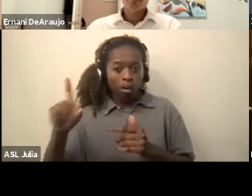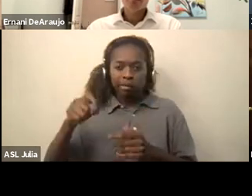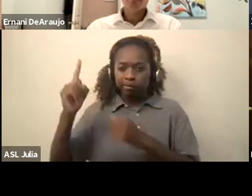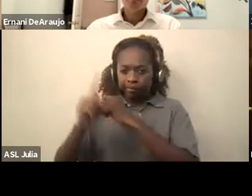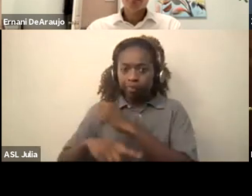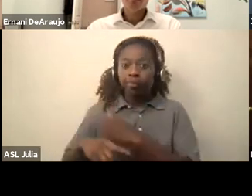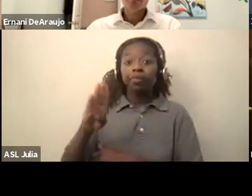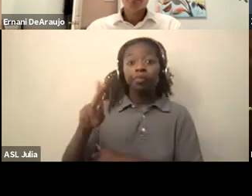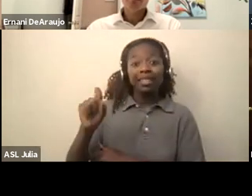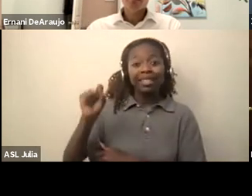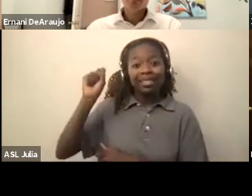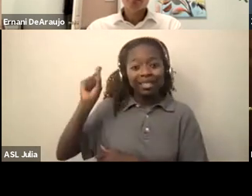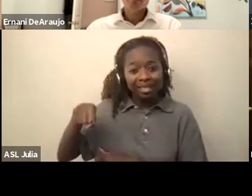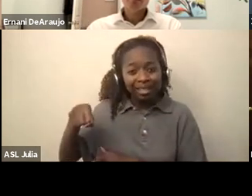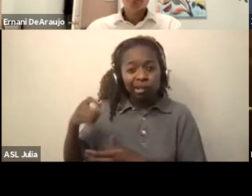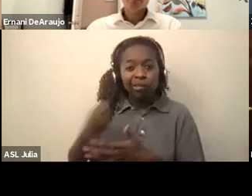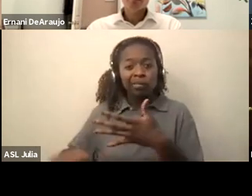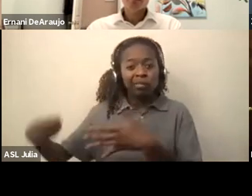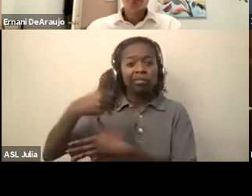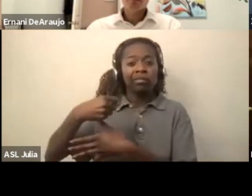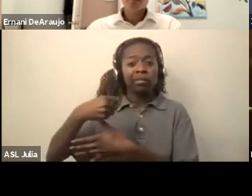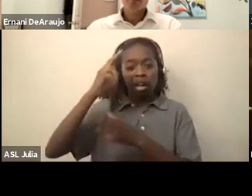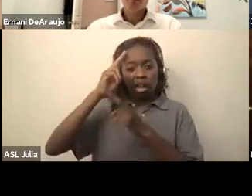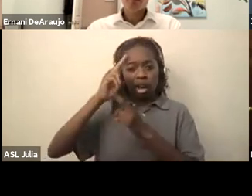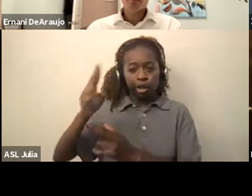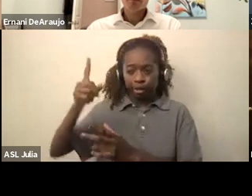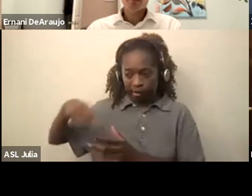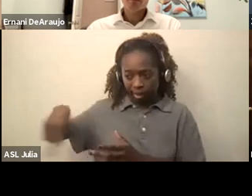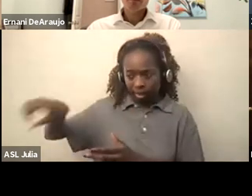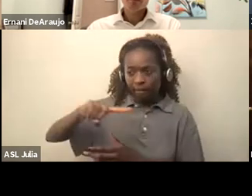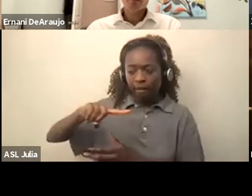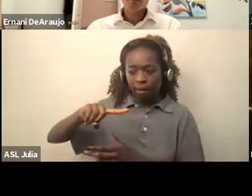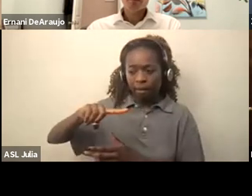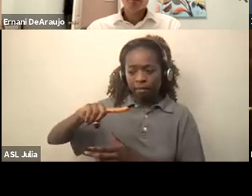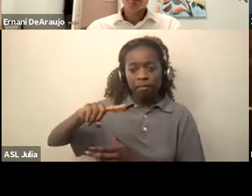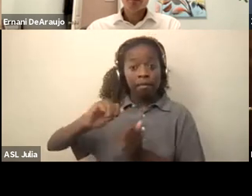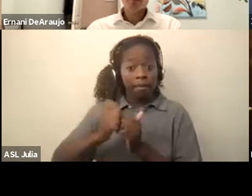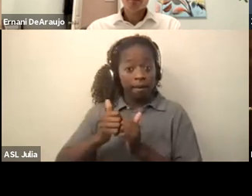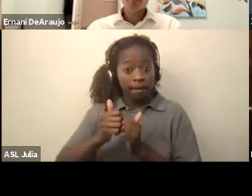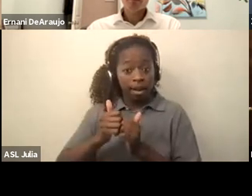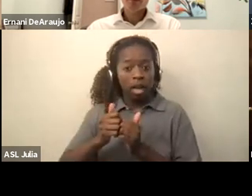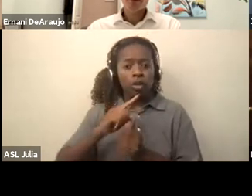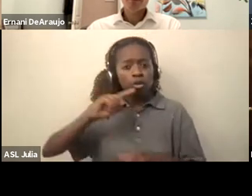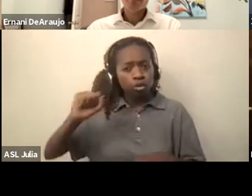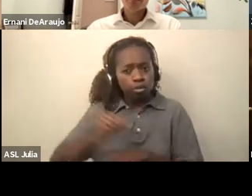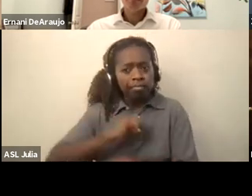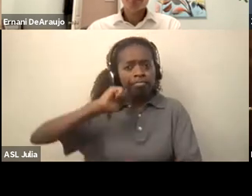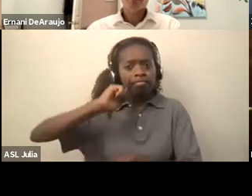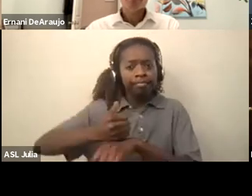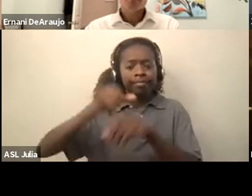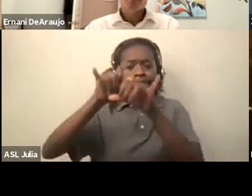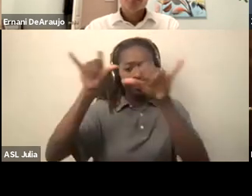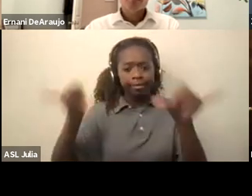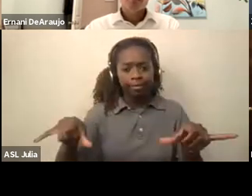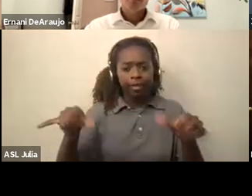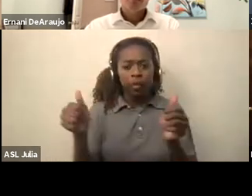must prioritize and honor the dignity of black and brown students by implementing a true system uh with